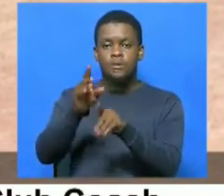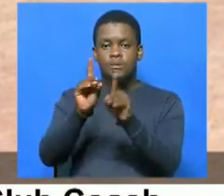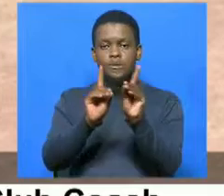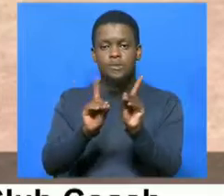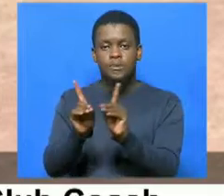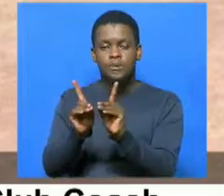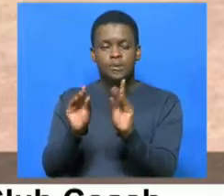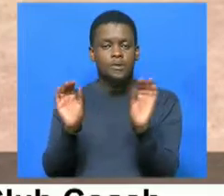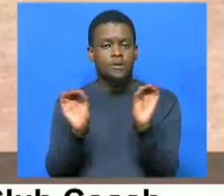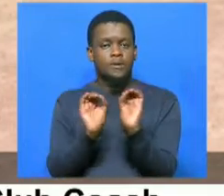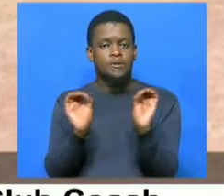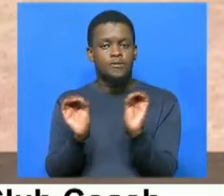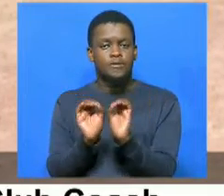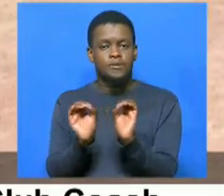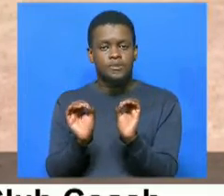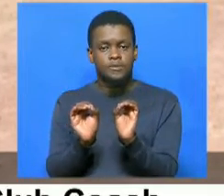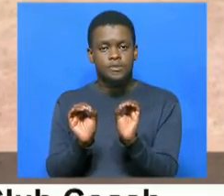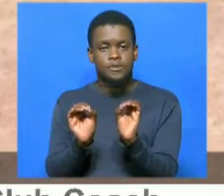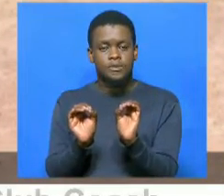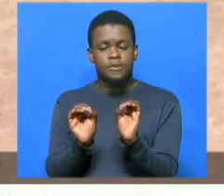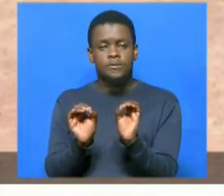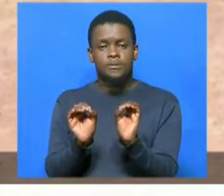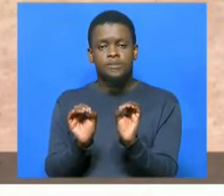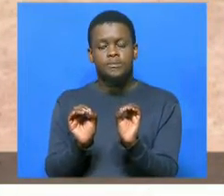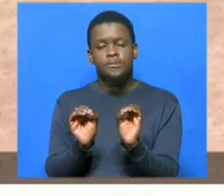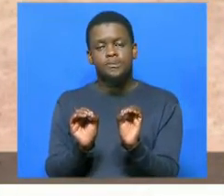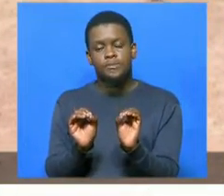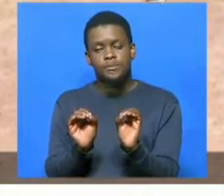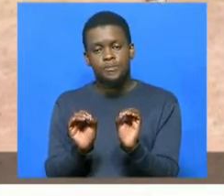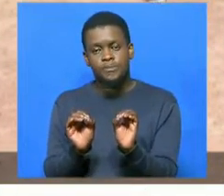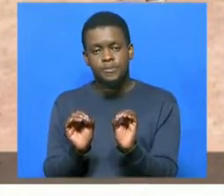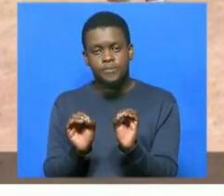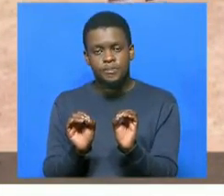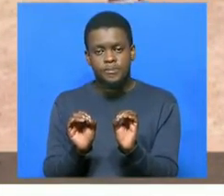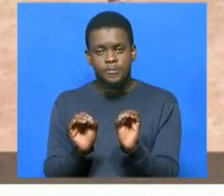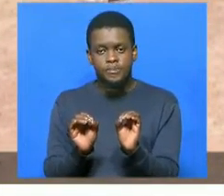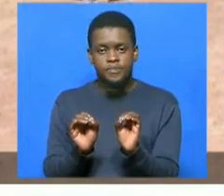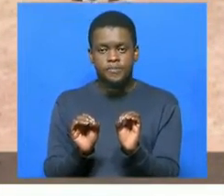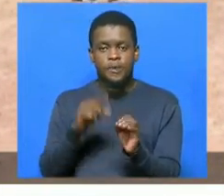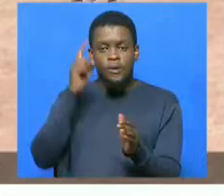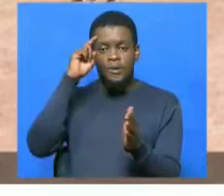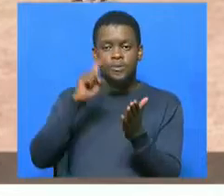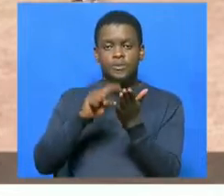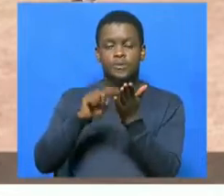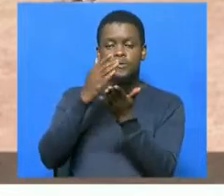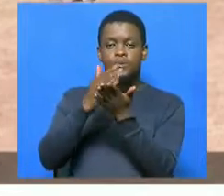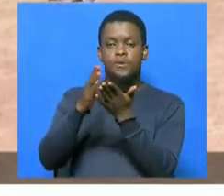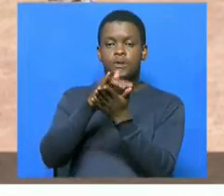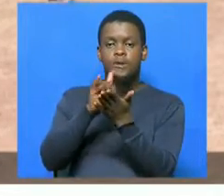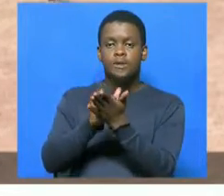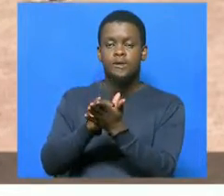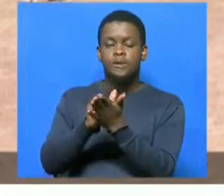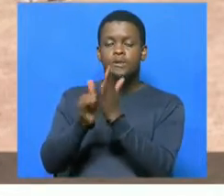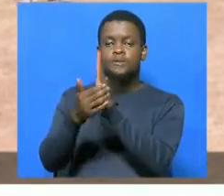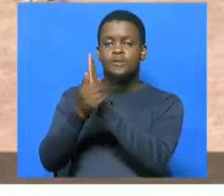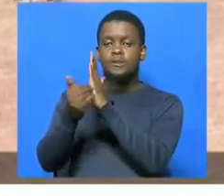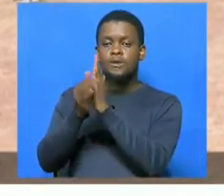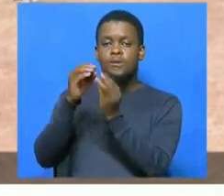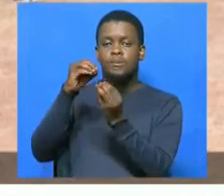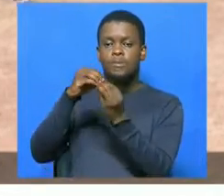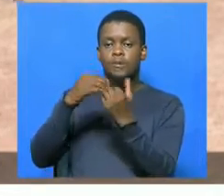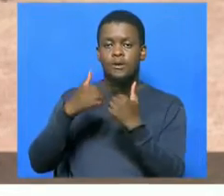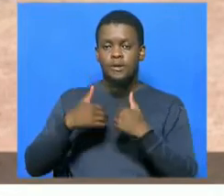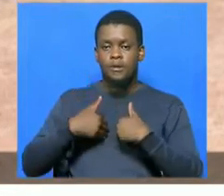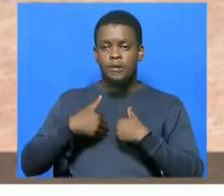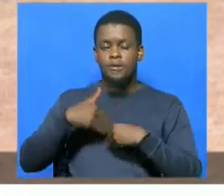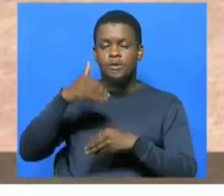sepe. I formed this team after realizing that there's a lot of talent in our region, but athletes have nowhere to go. We have 38 athletes